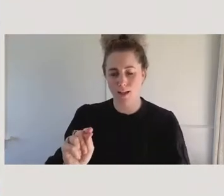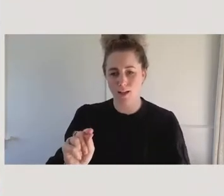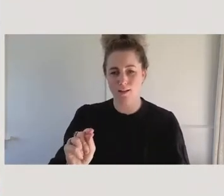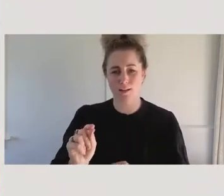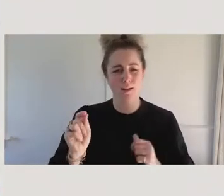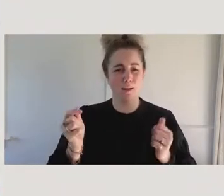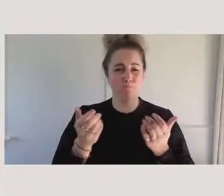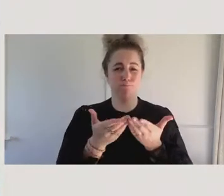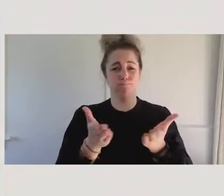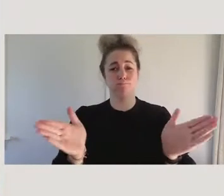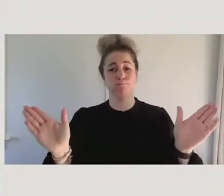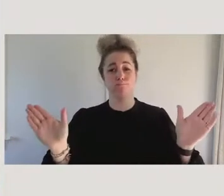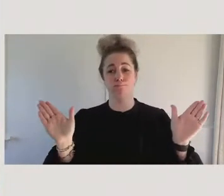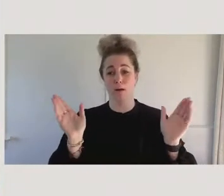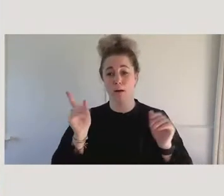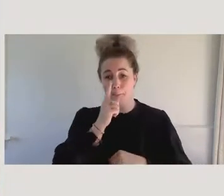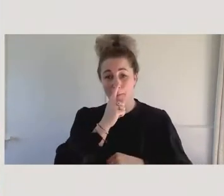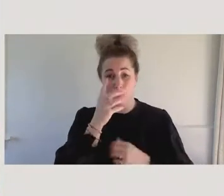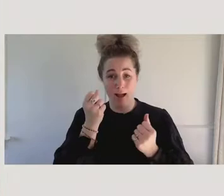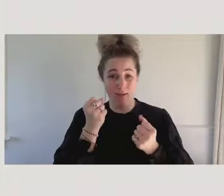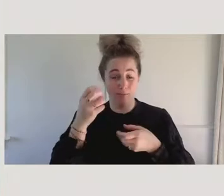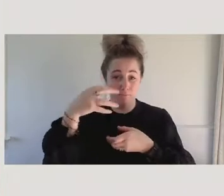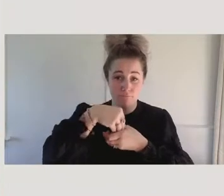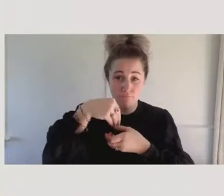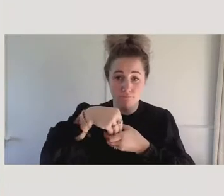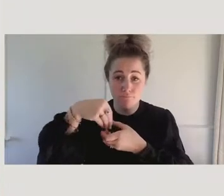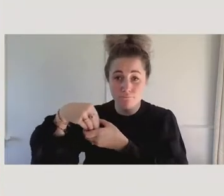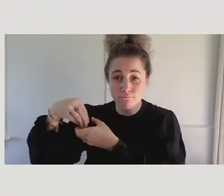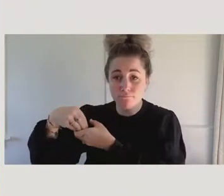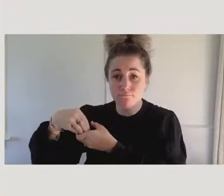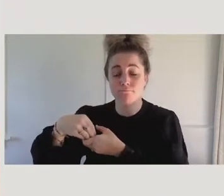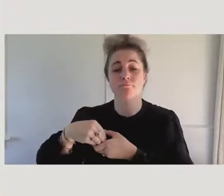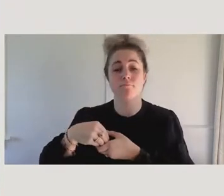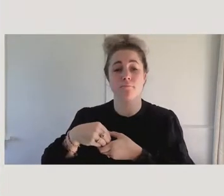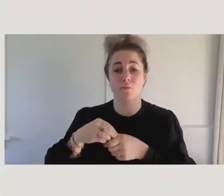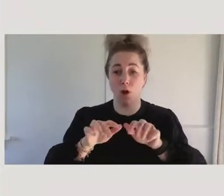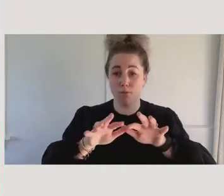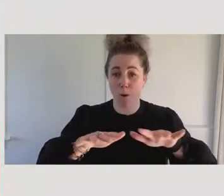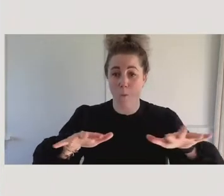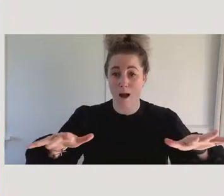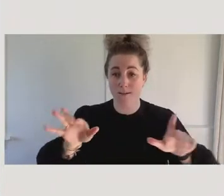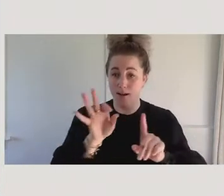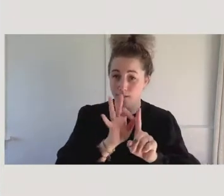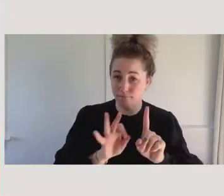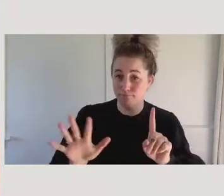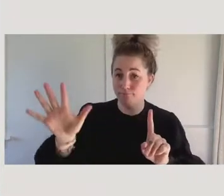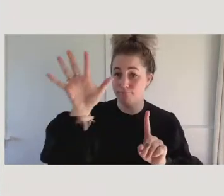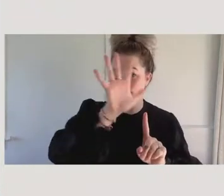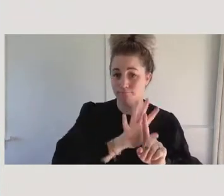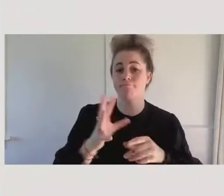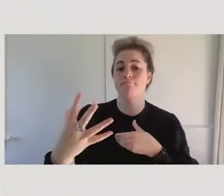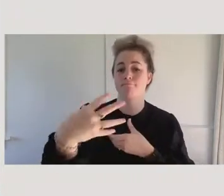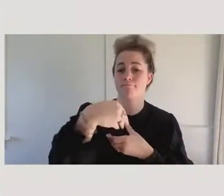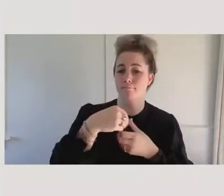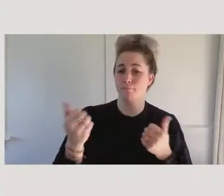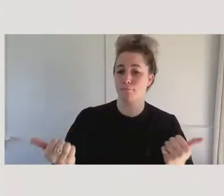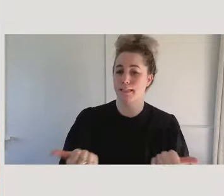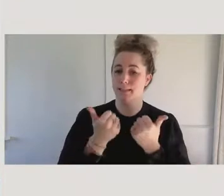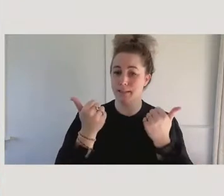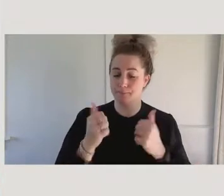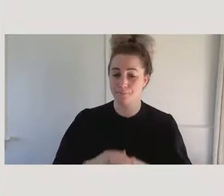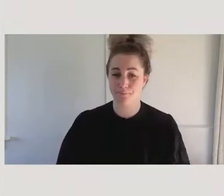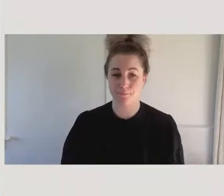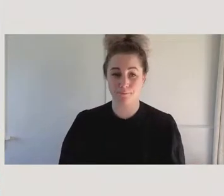broader uh involvement of all the Moana nations in Creative New Zealand which is fantastic